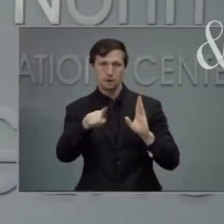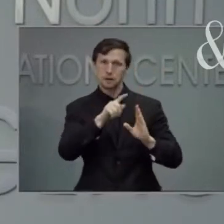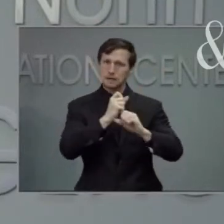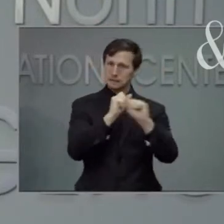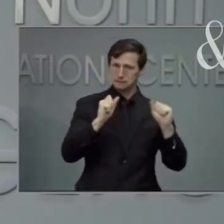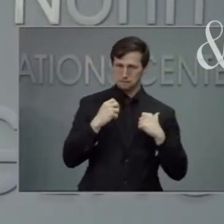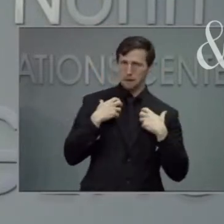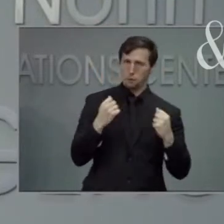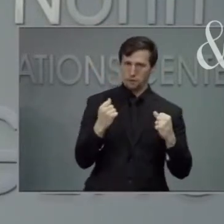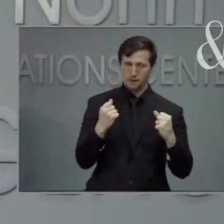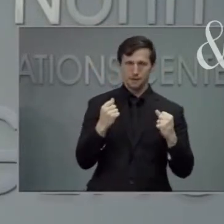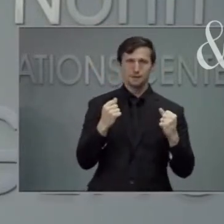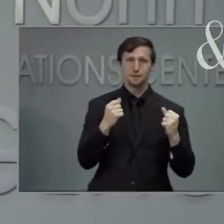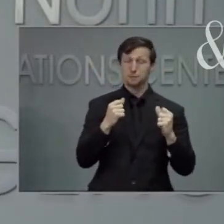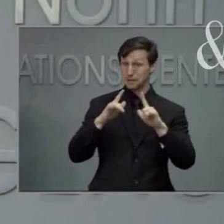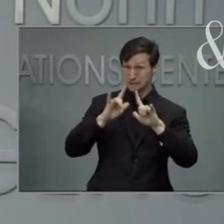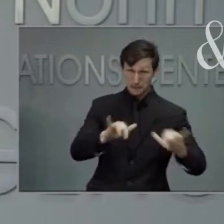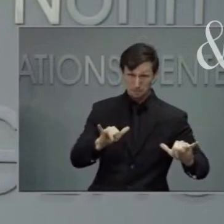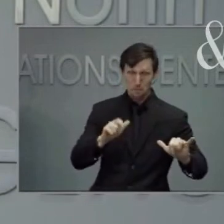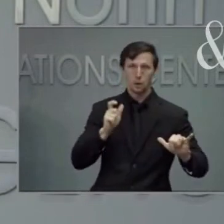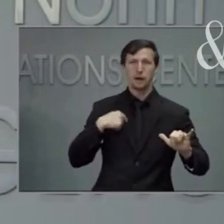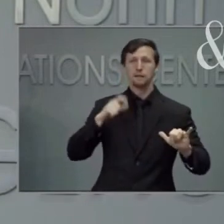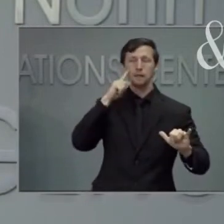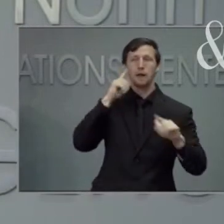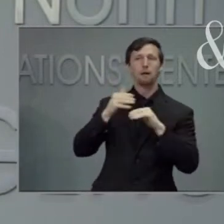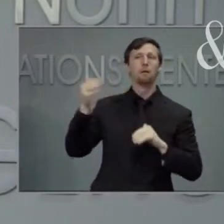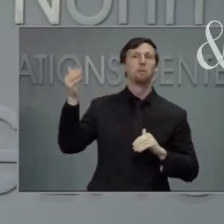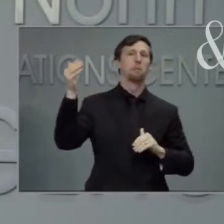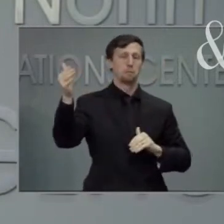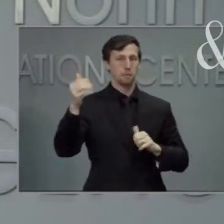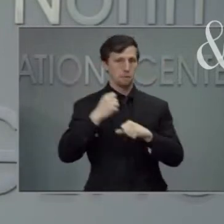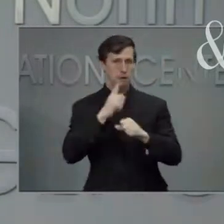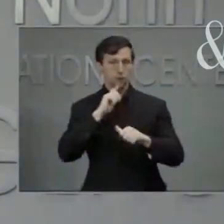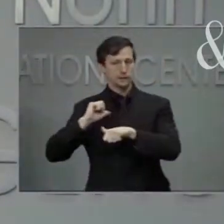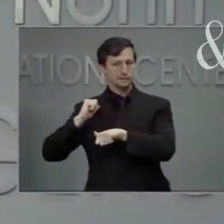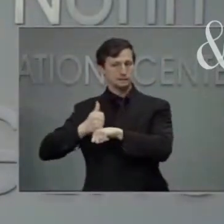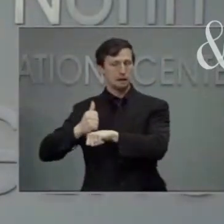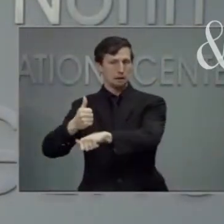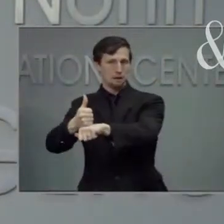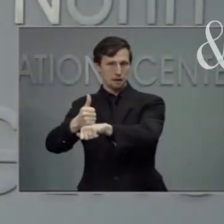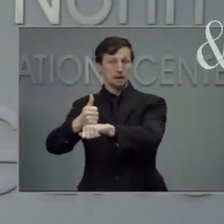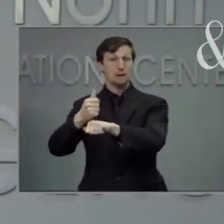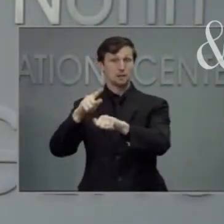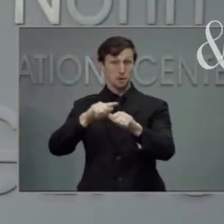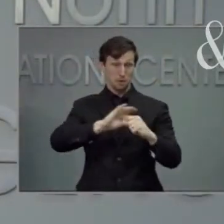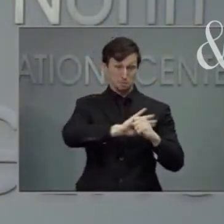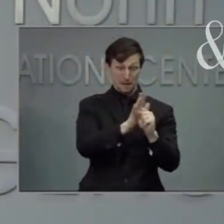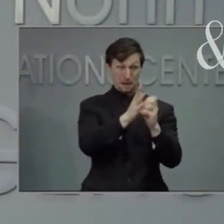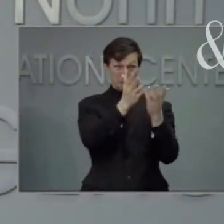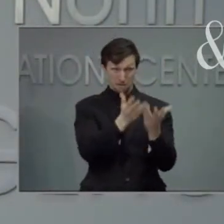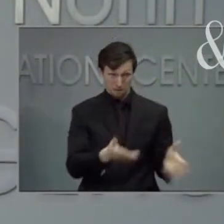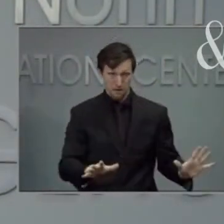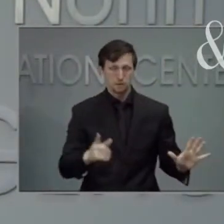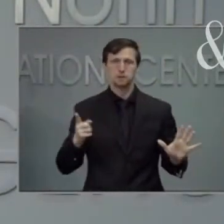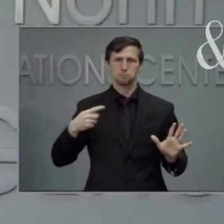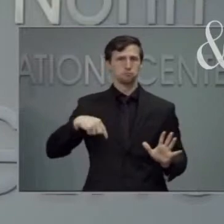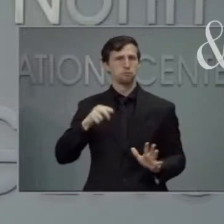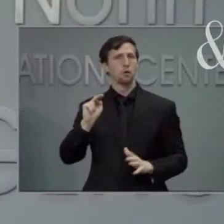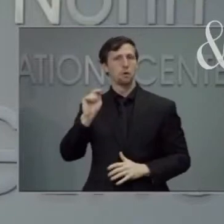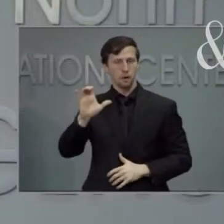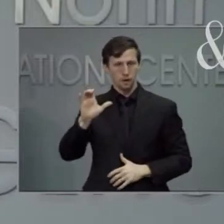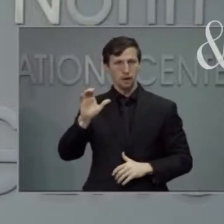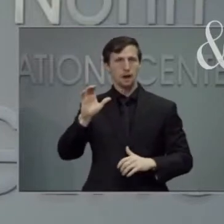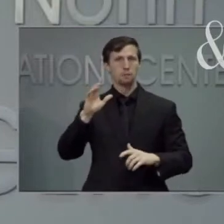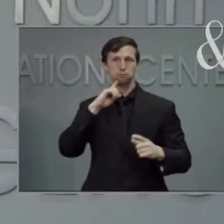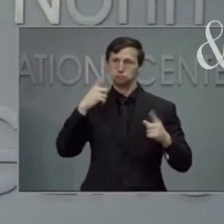to ensure that our state is in the position to thrive both during and after the pandemic. We must make certain that